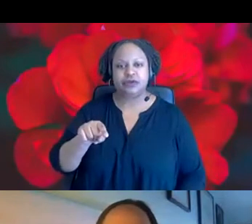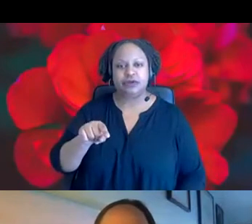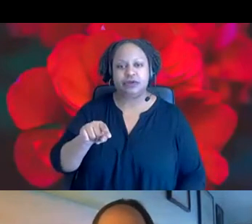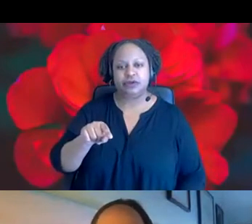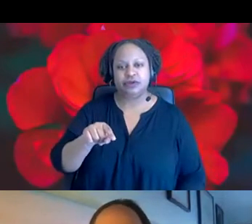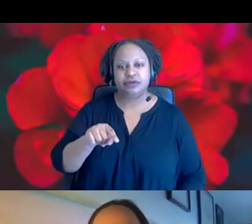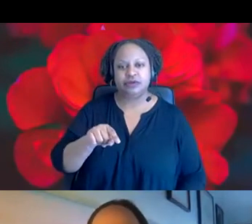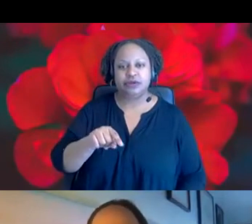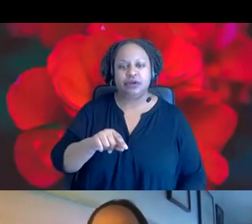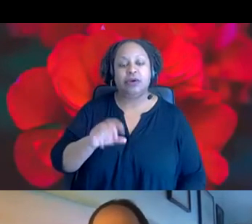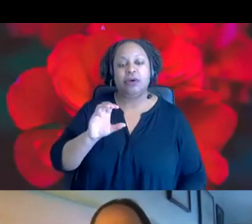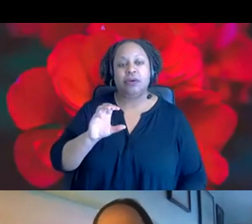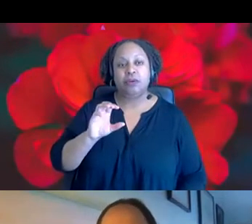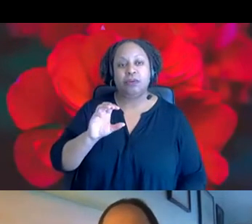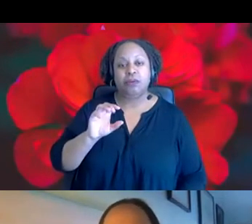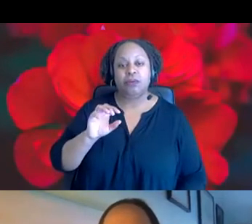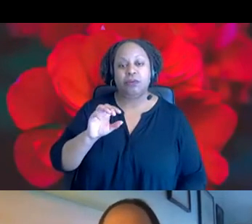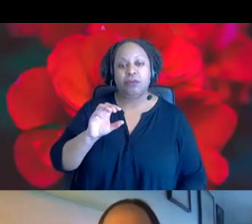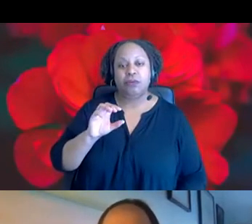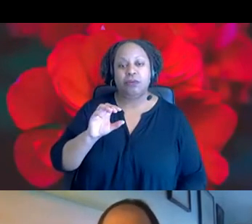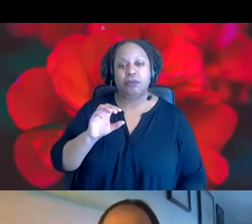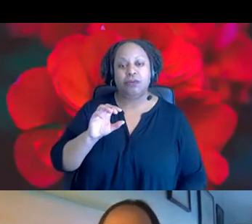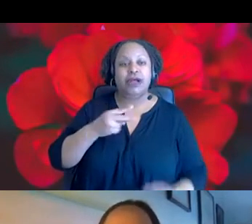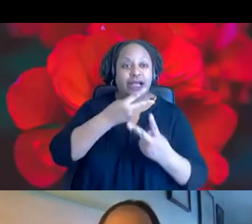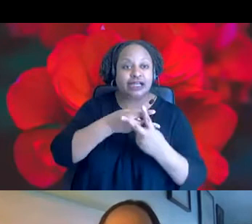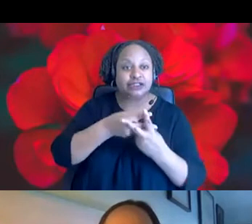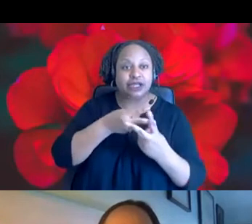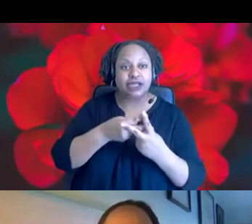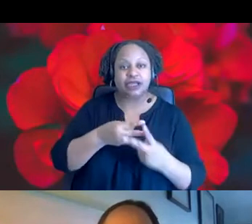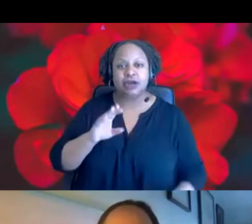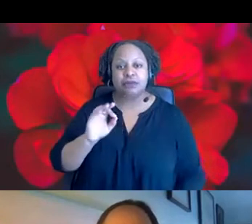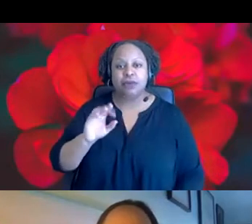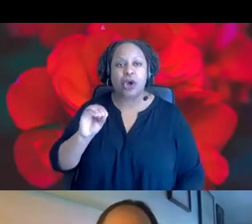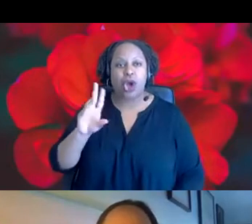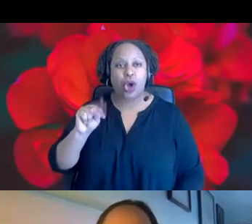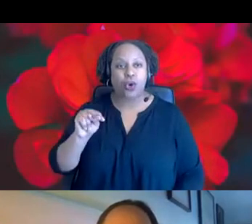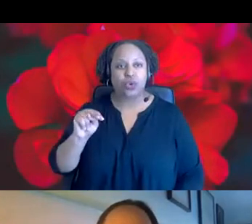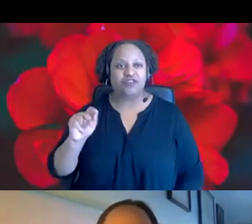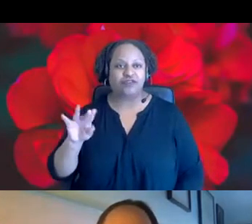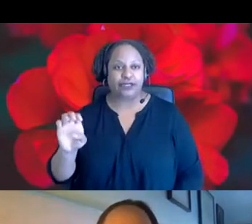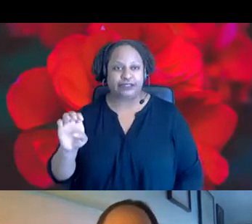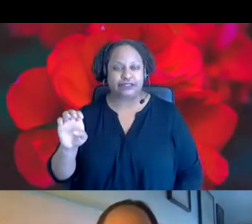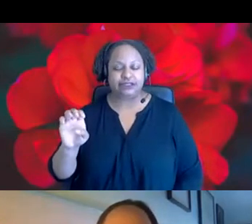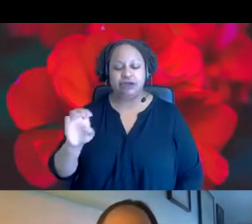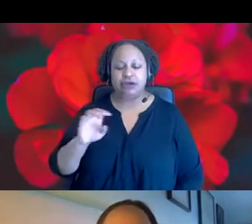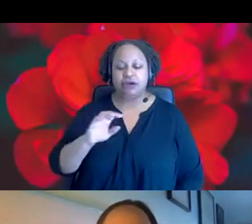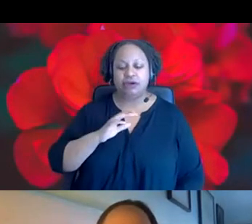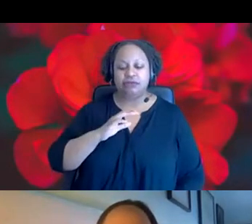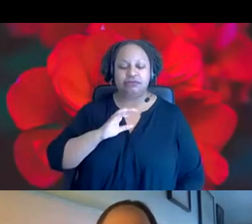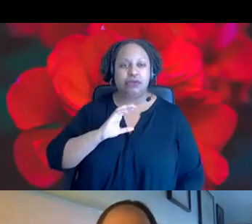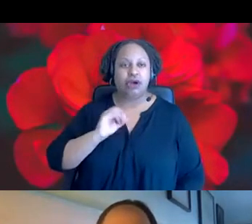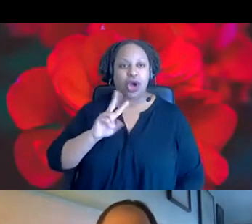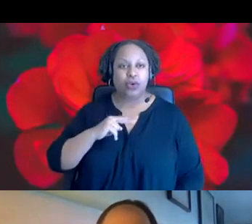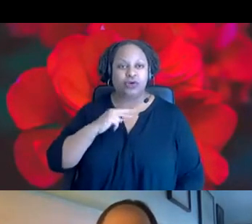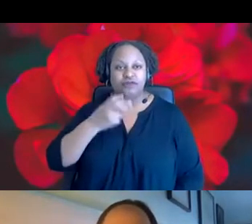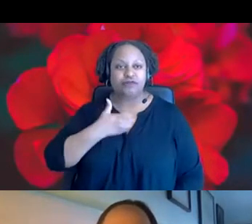books, where people say, this book is own voices because it speaks about their lived experiences. But now people